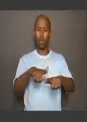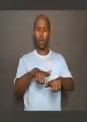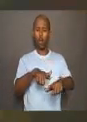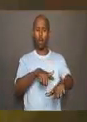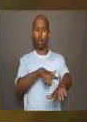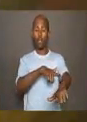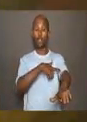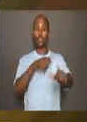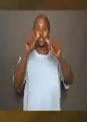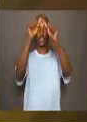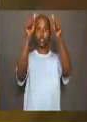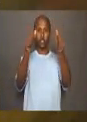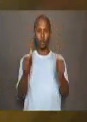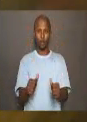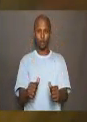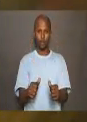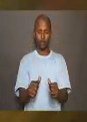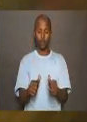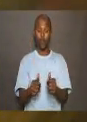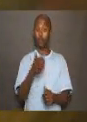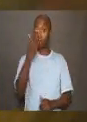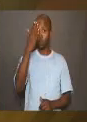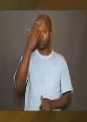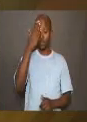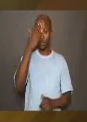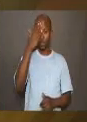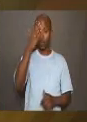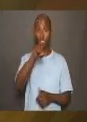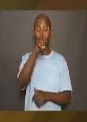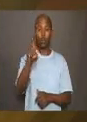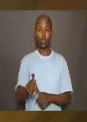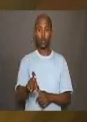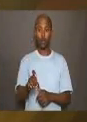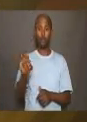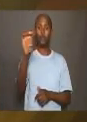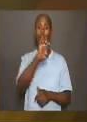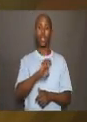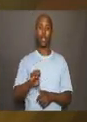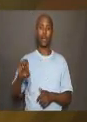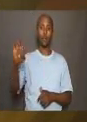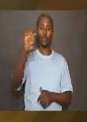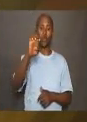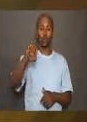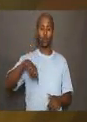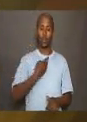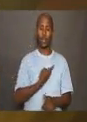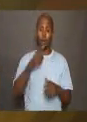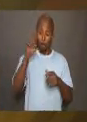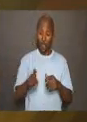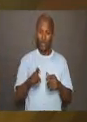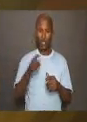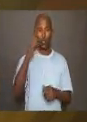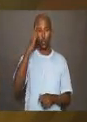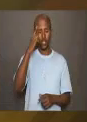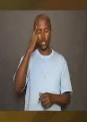shape. In order to determine the equation of an ellipse, we must consider